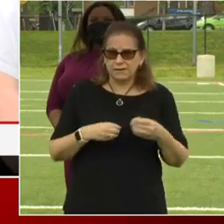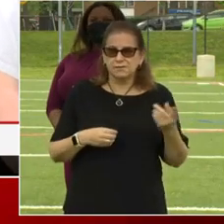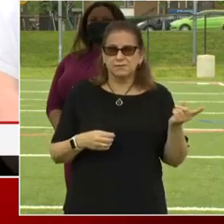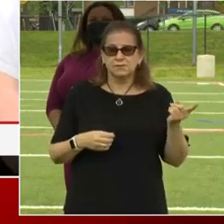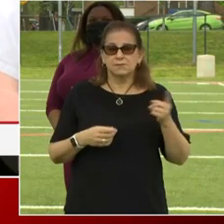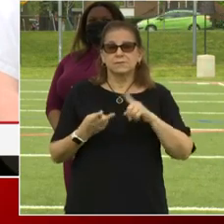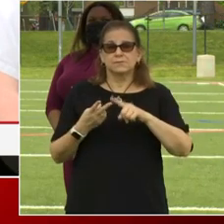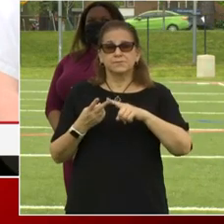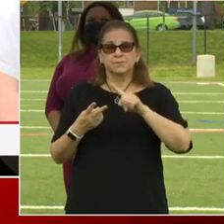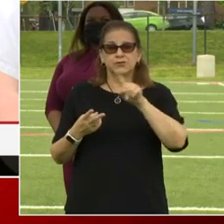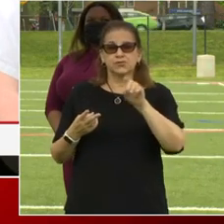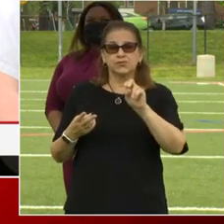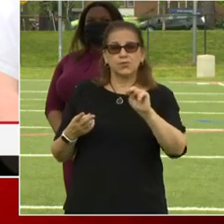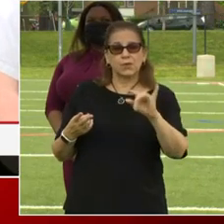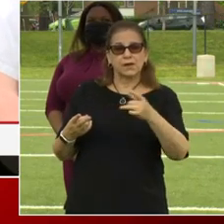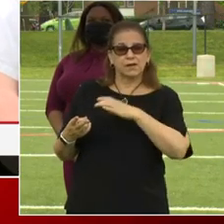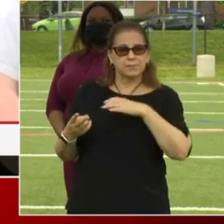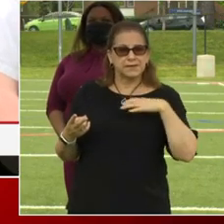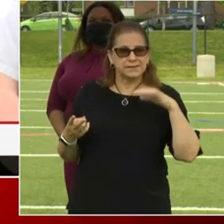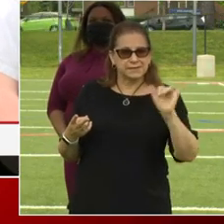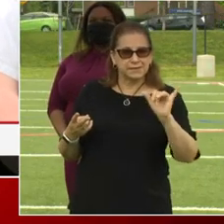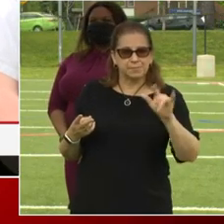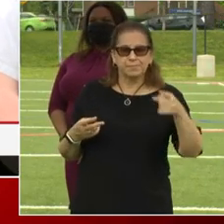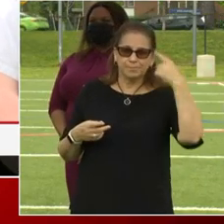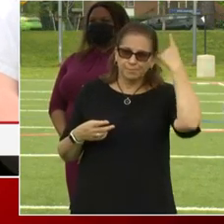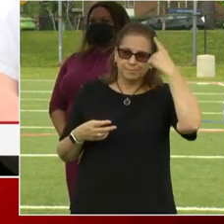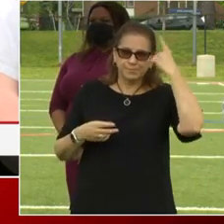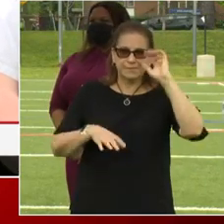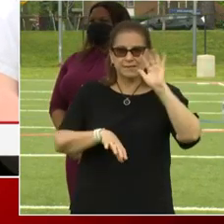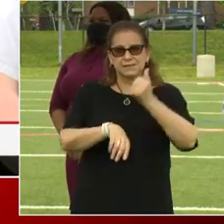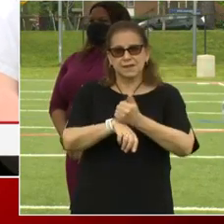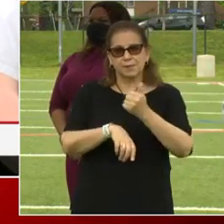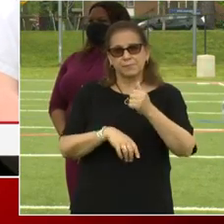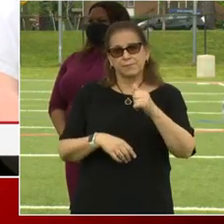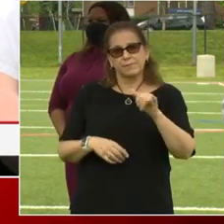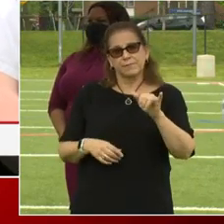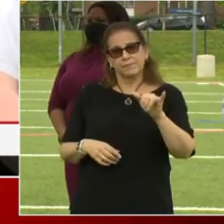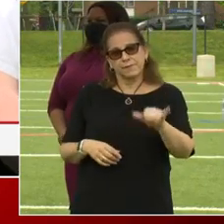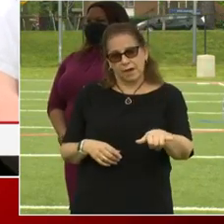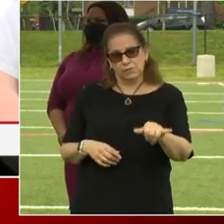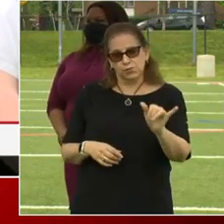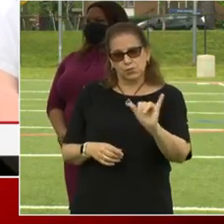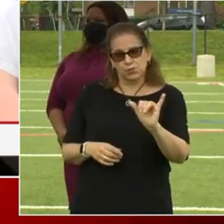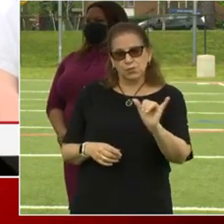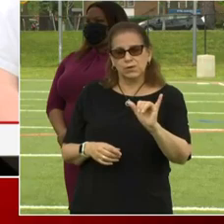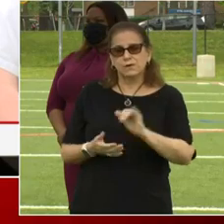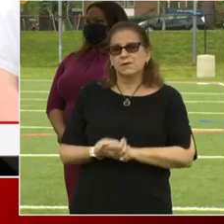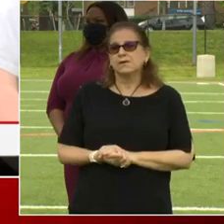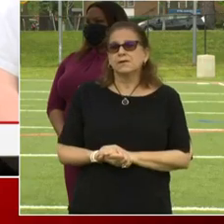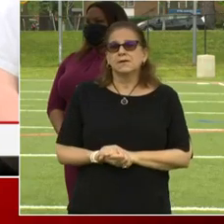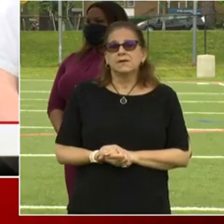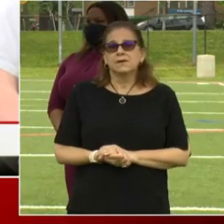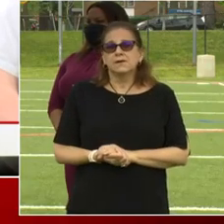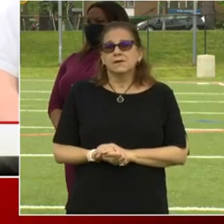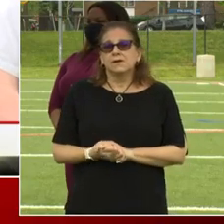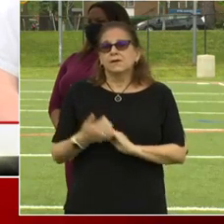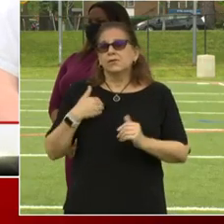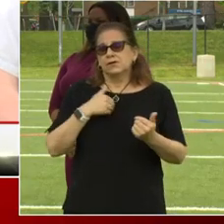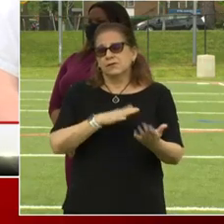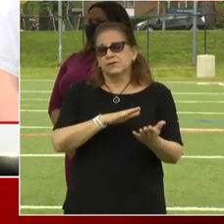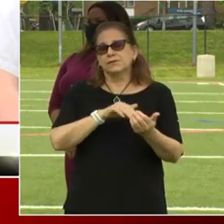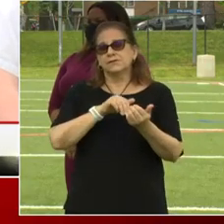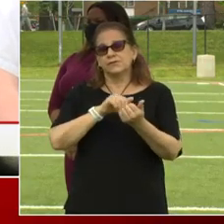Commission when they're thinking about setting down a case, or when a case actually goes forward. So we addressed